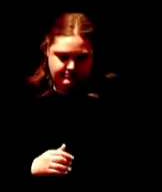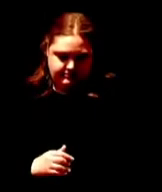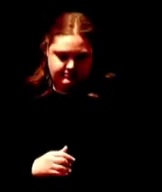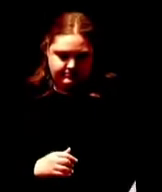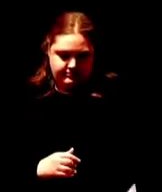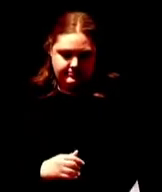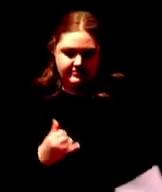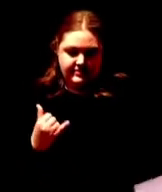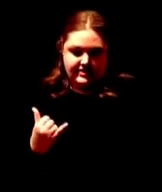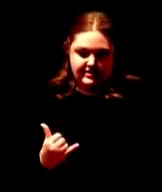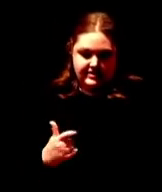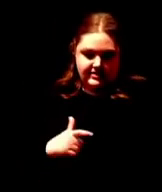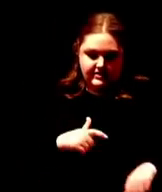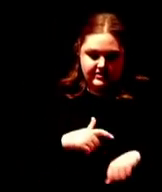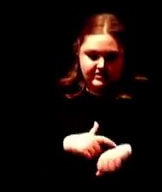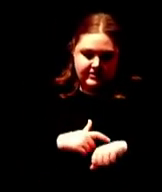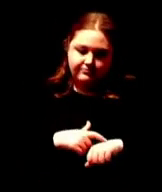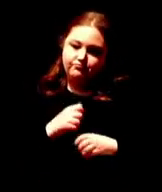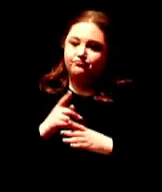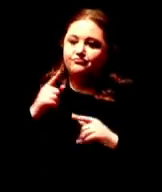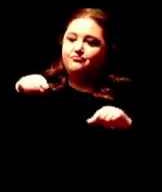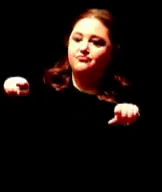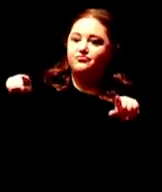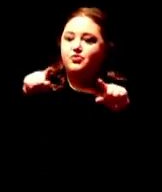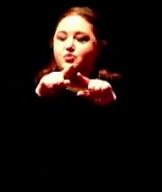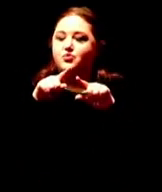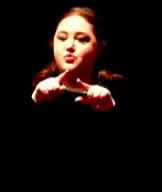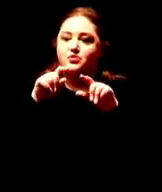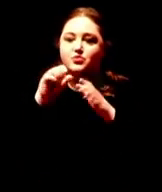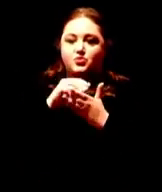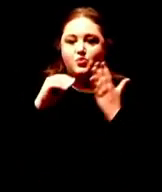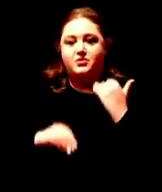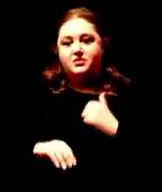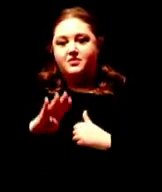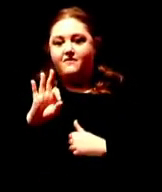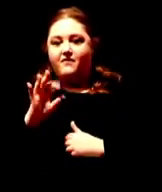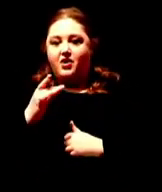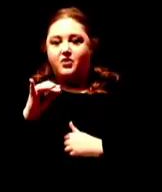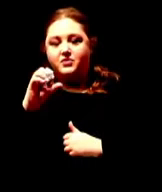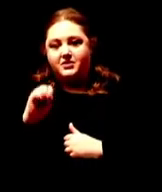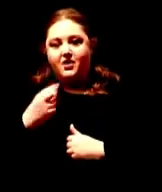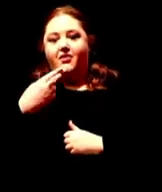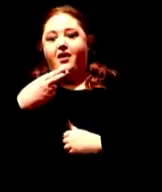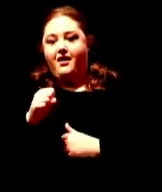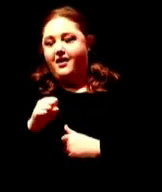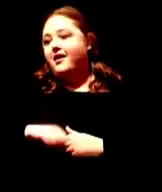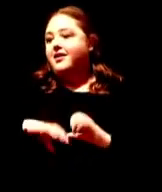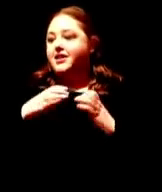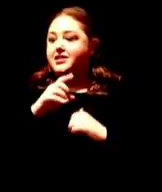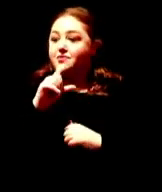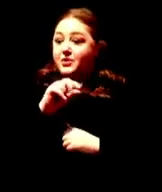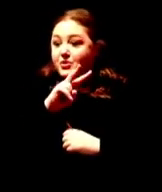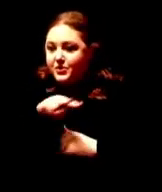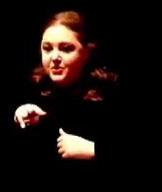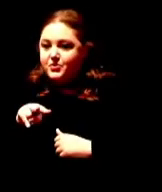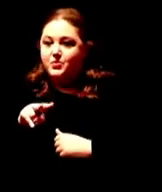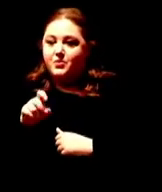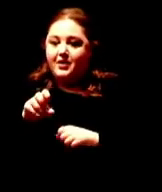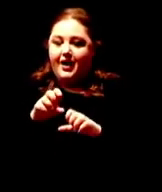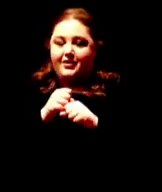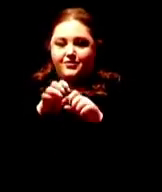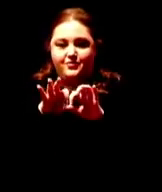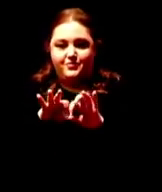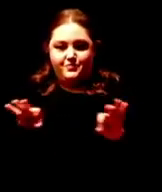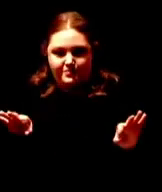At this time, I certify that the students in the Fargo South High class of 2022 that are about to receive their